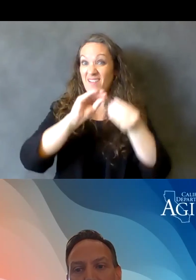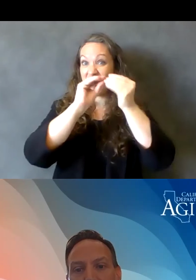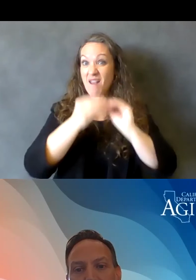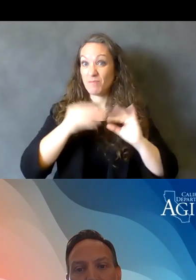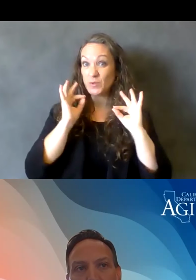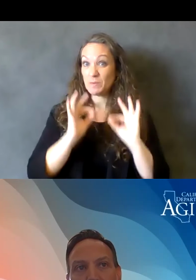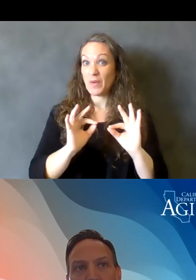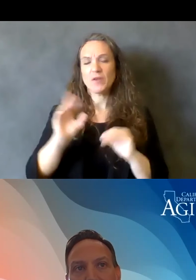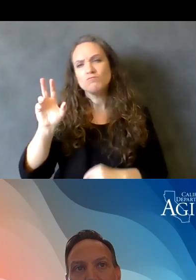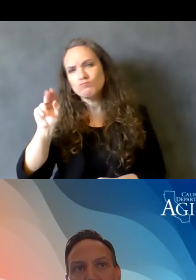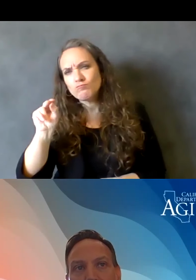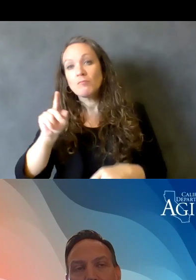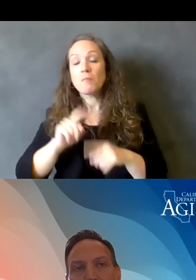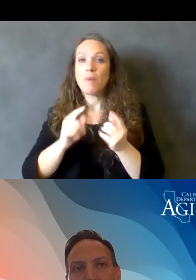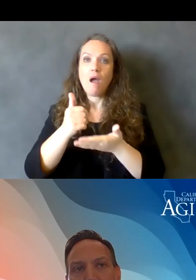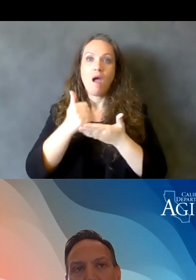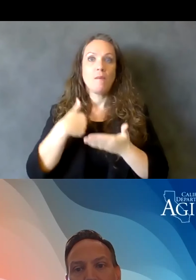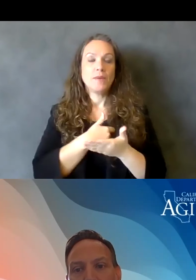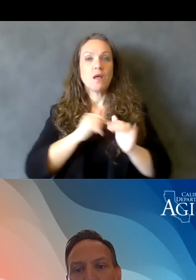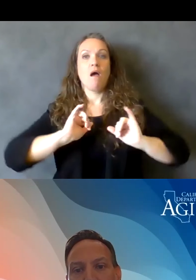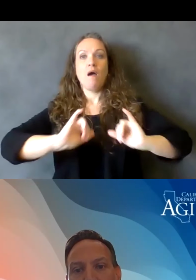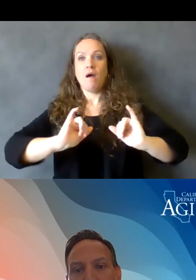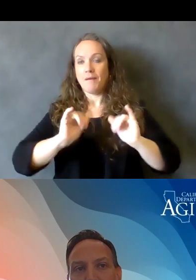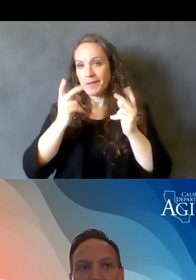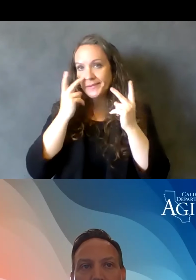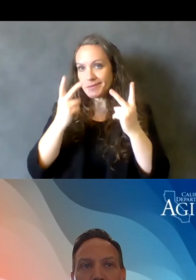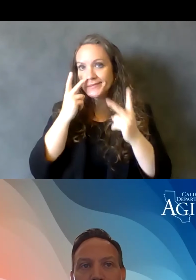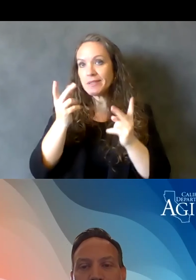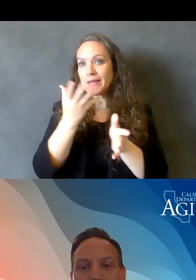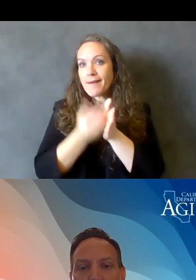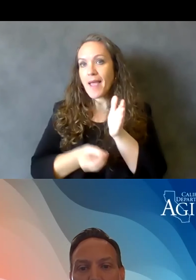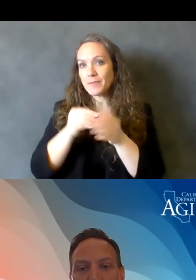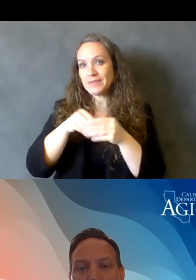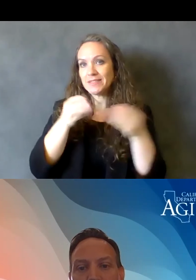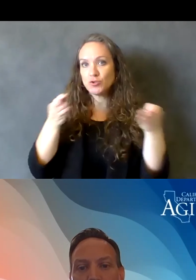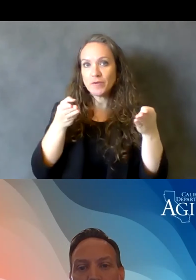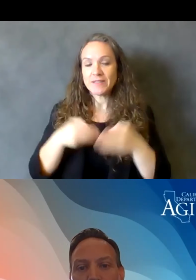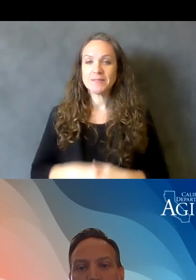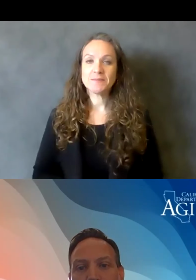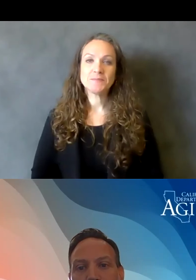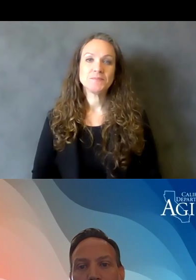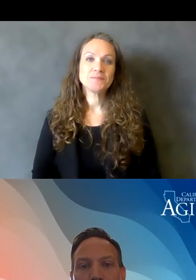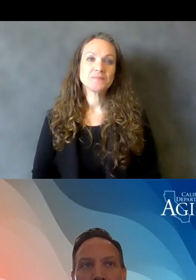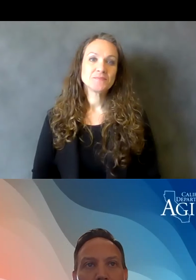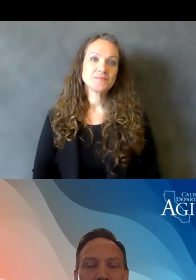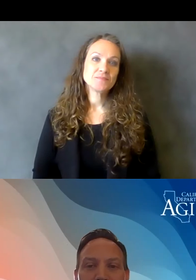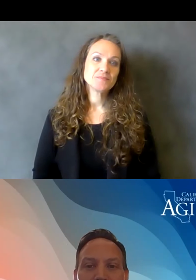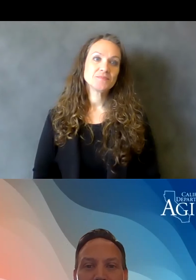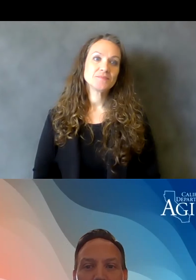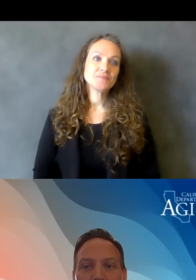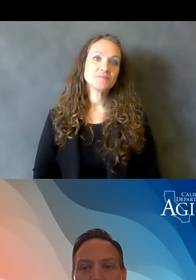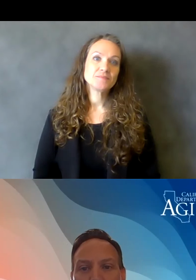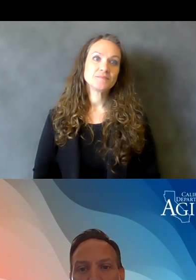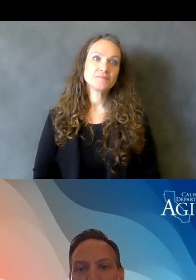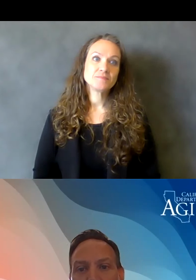gaps in service delivery and needs of the populations that we serve. Next slide. Okay, I'd